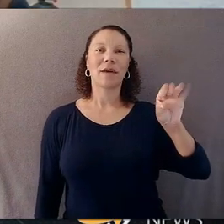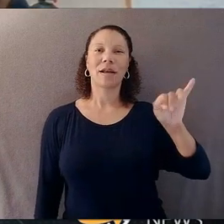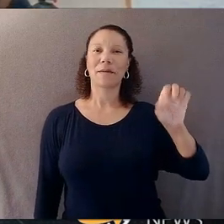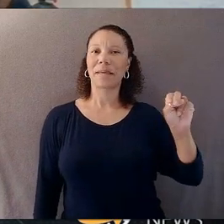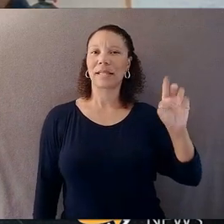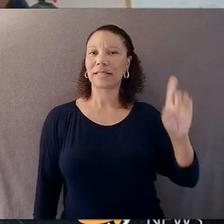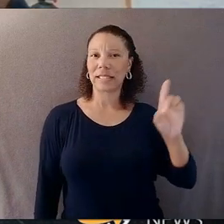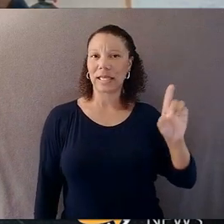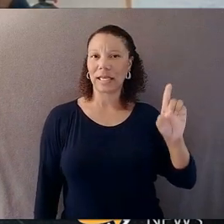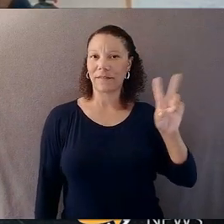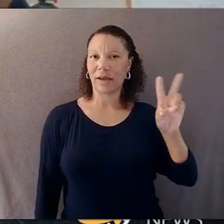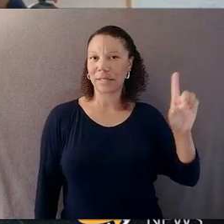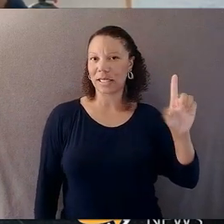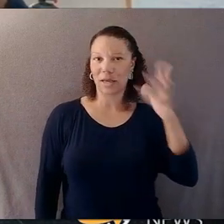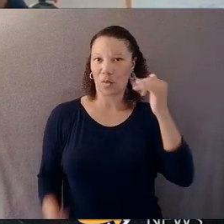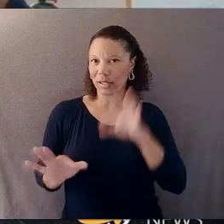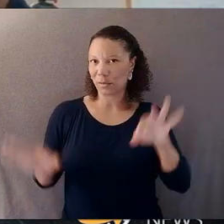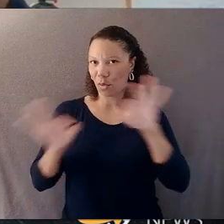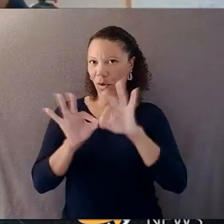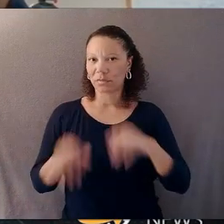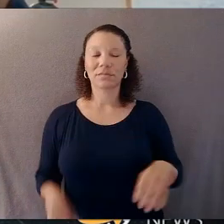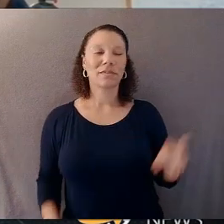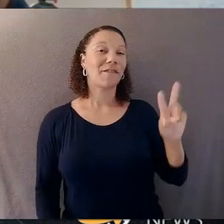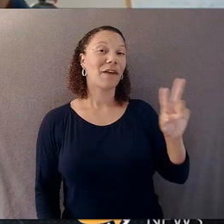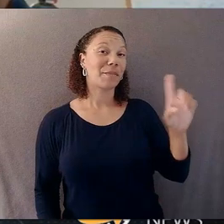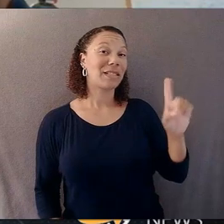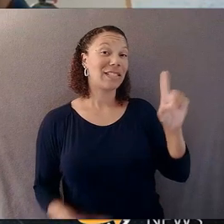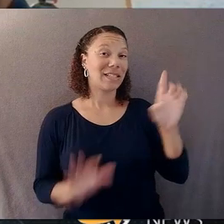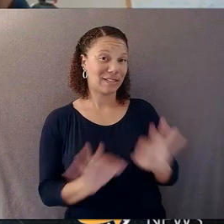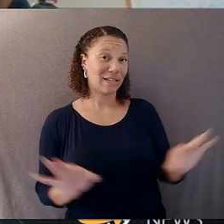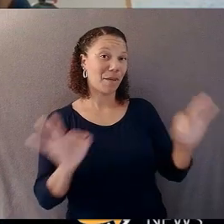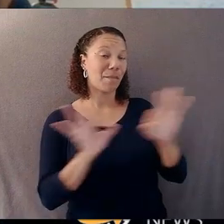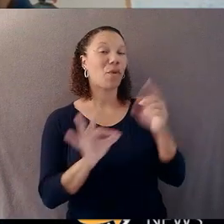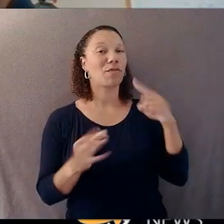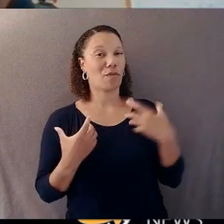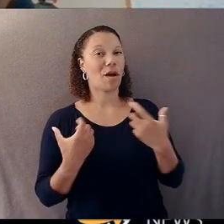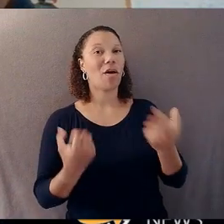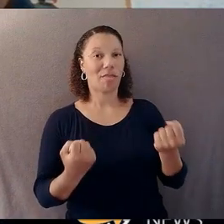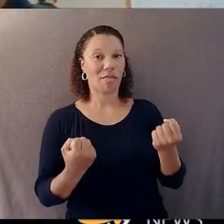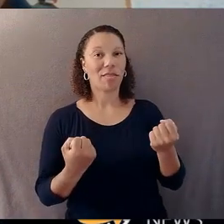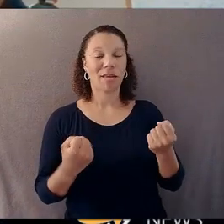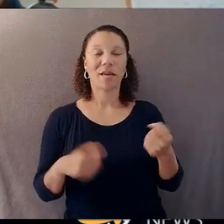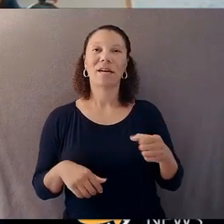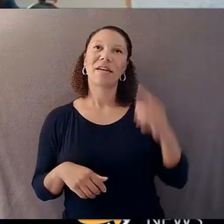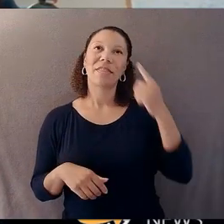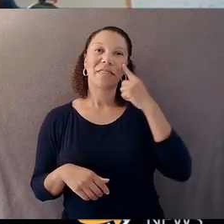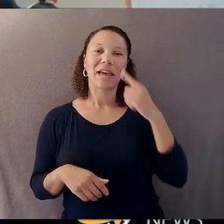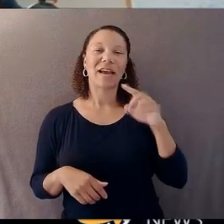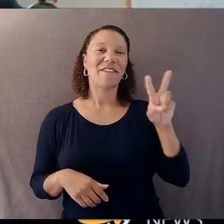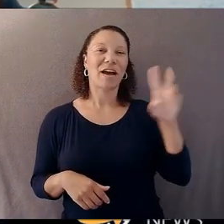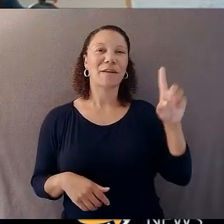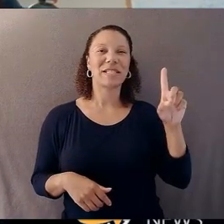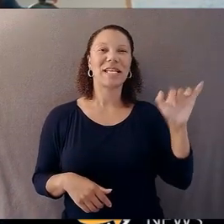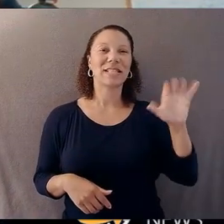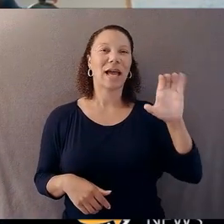so important? So vitamin D is super important for your health. We could consider it like calcium's